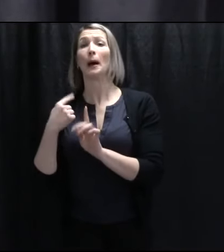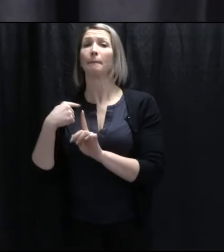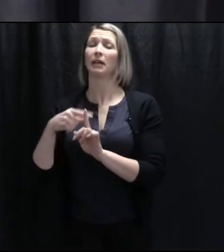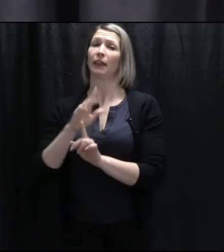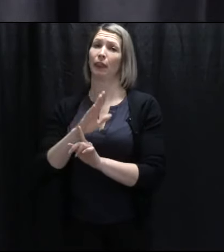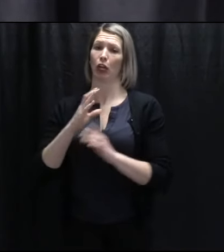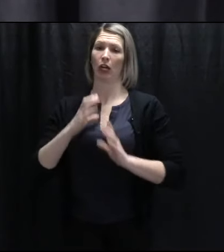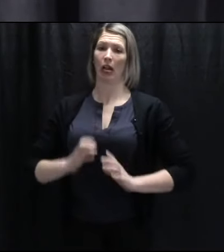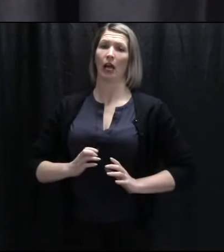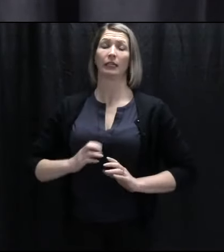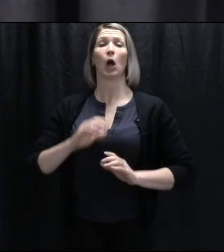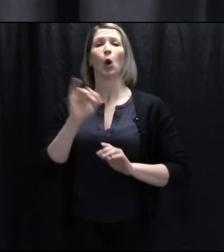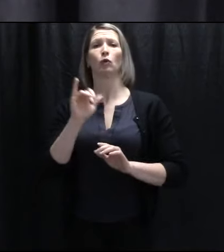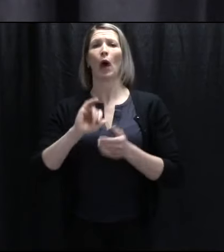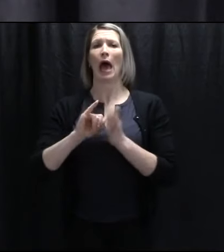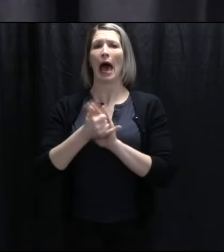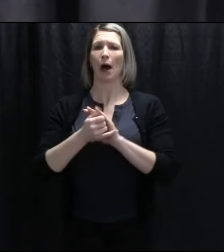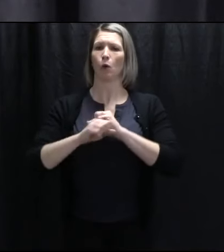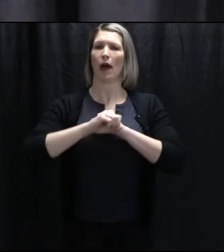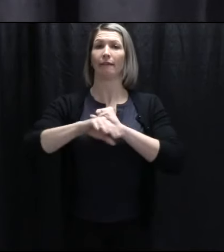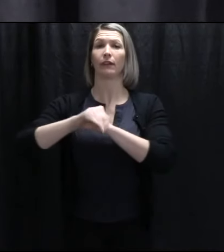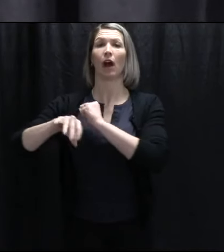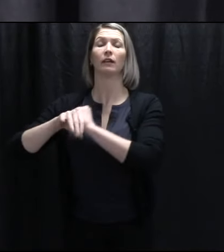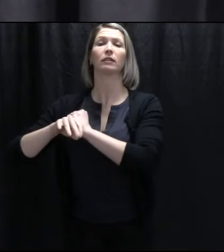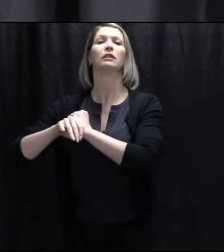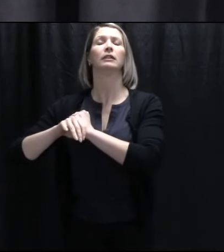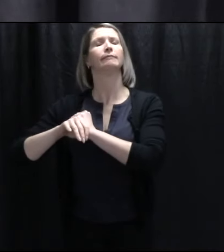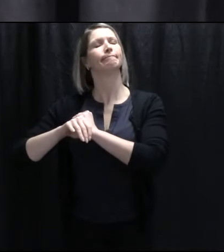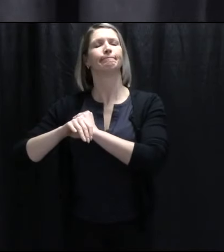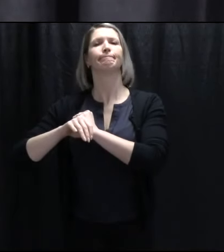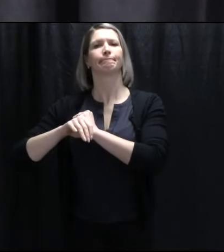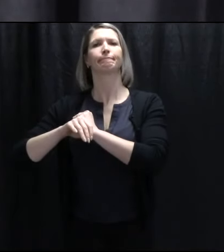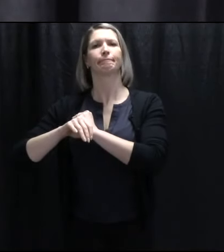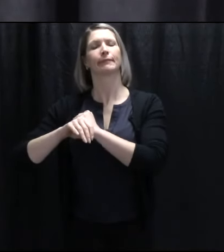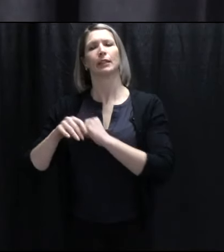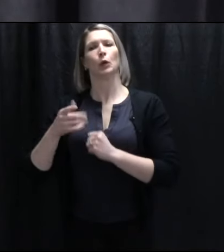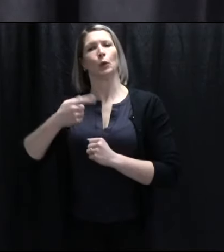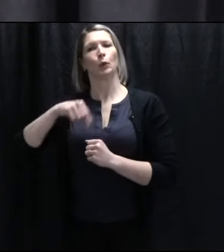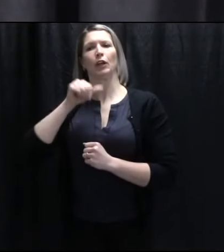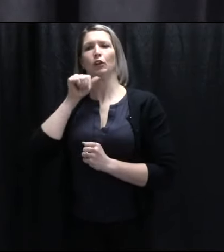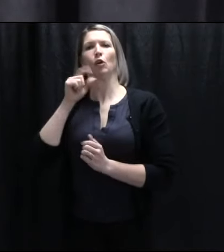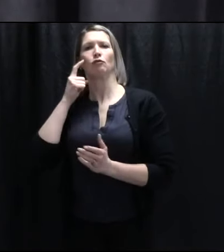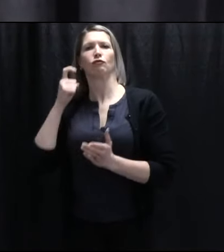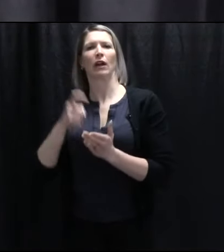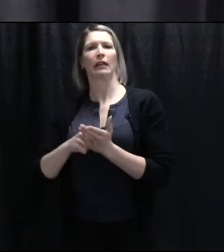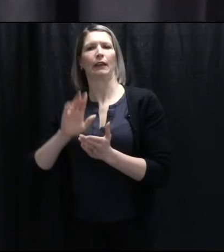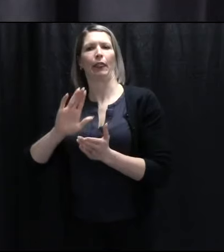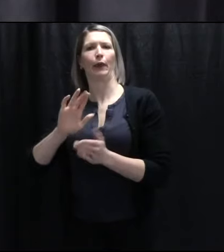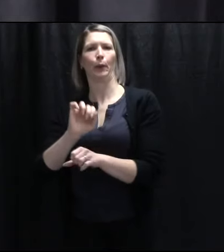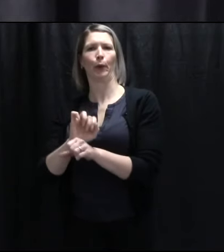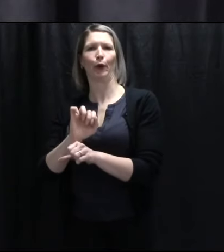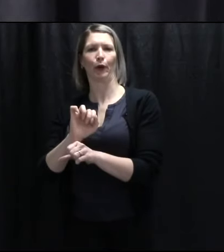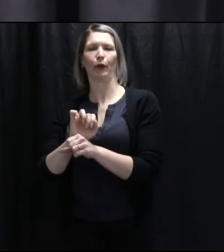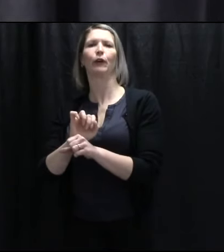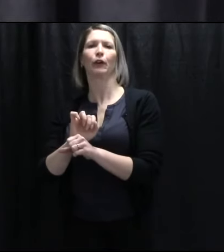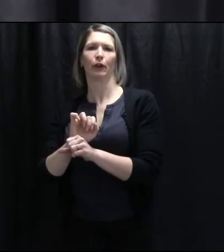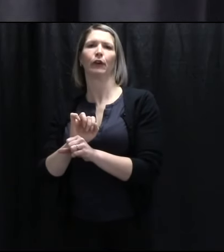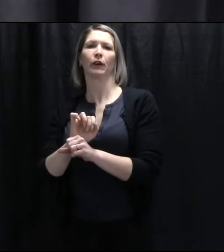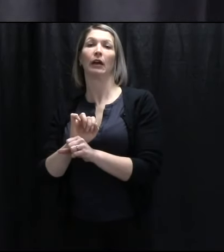it is. It is not a recognized industry, nor does it